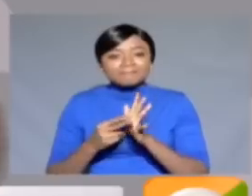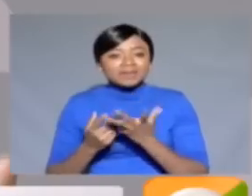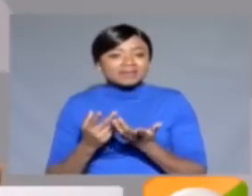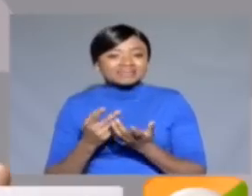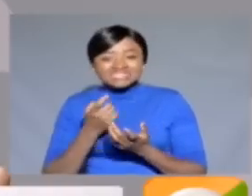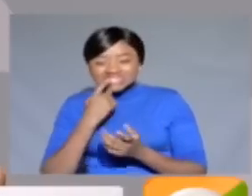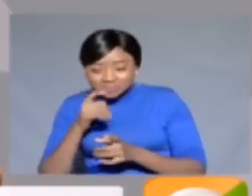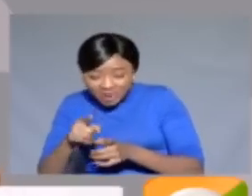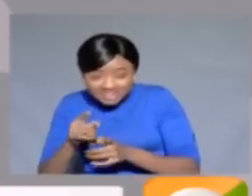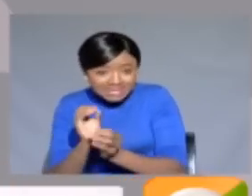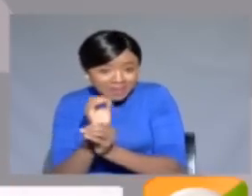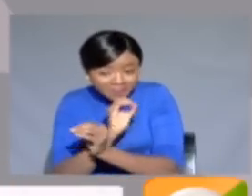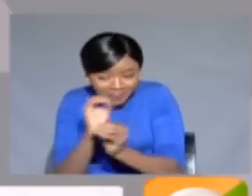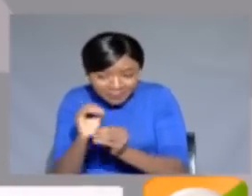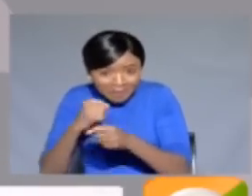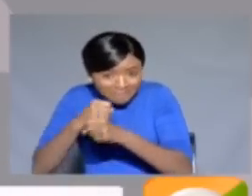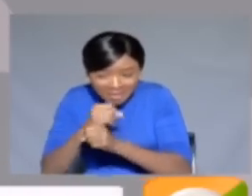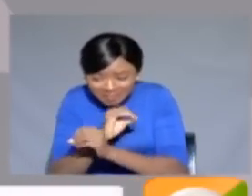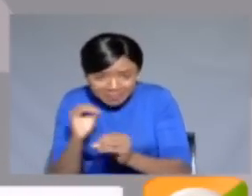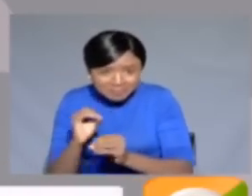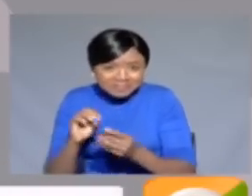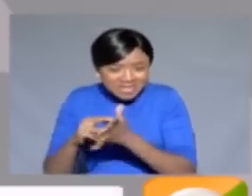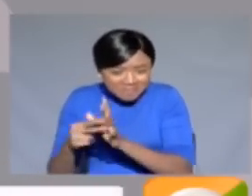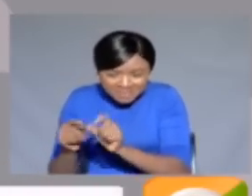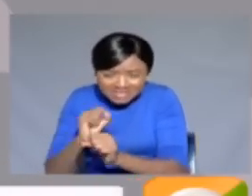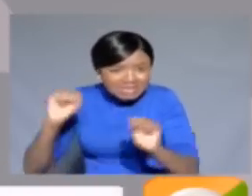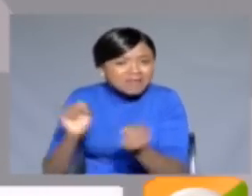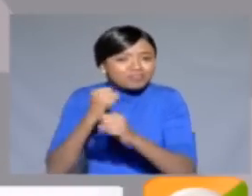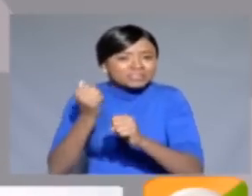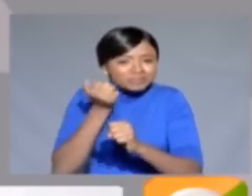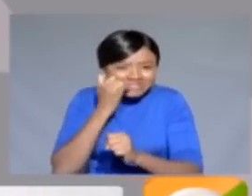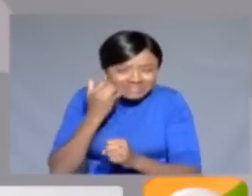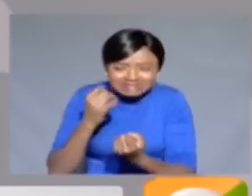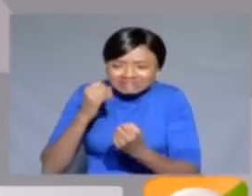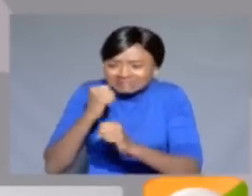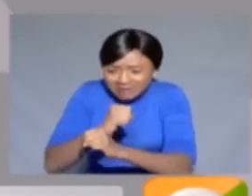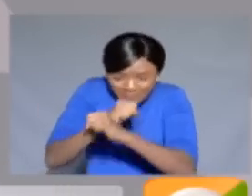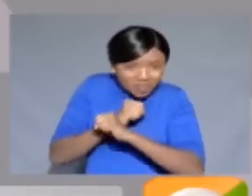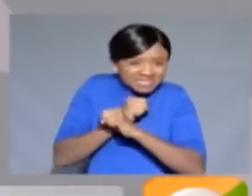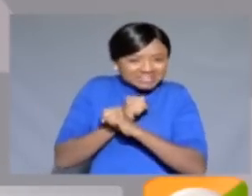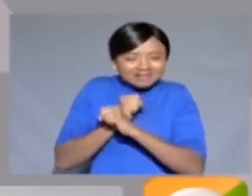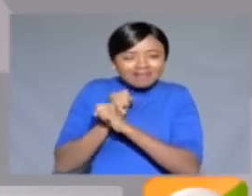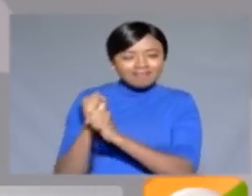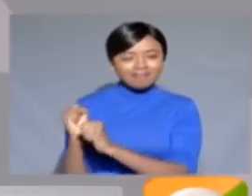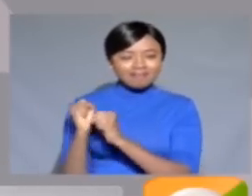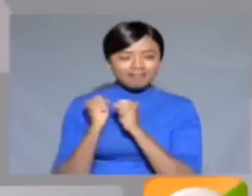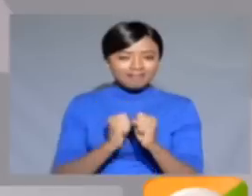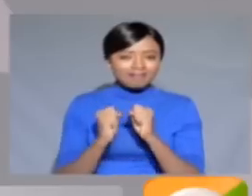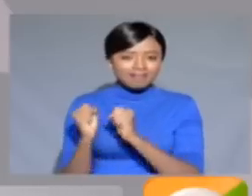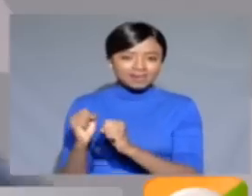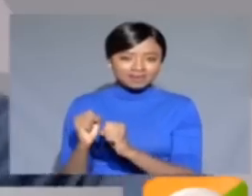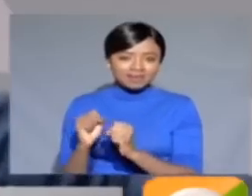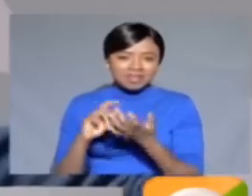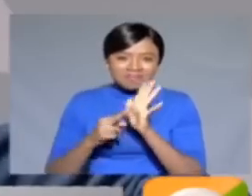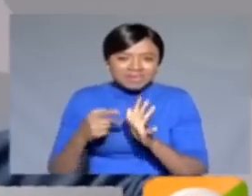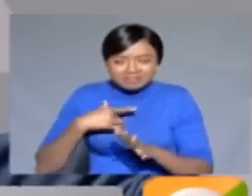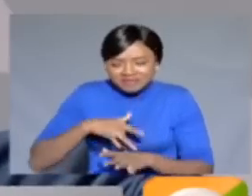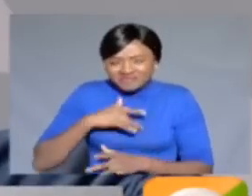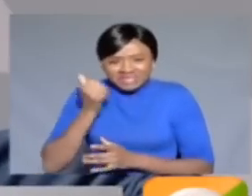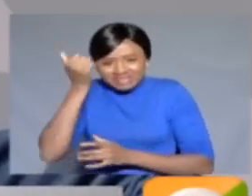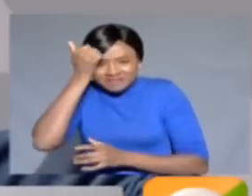And if your white cells are not being produced, then you can't fight infections. Mm-hmm. And this is why I was getting this kind of shakes in